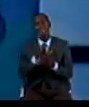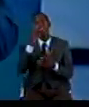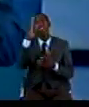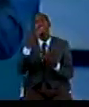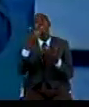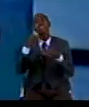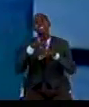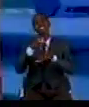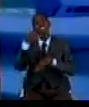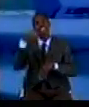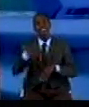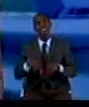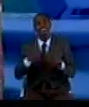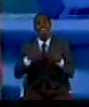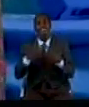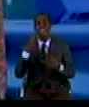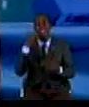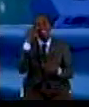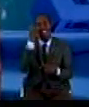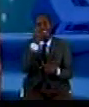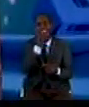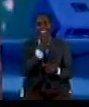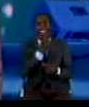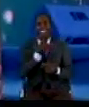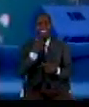sent him down to Africa.